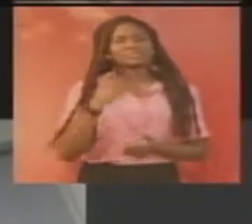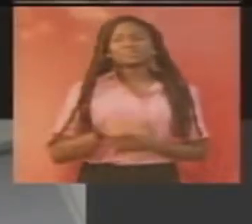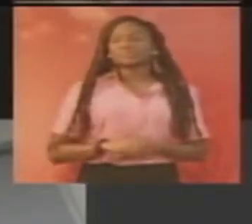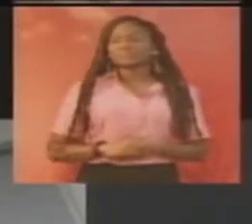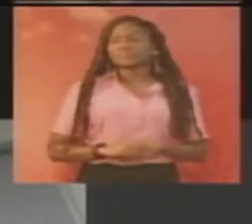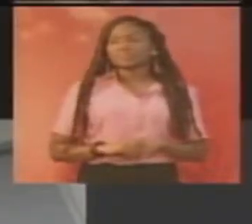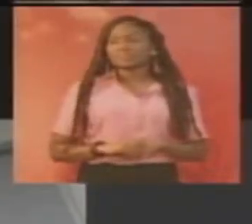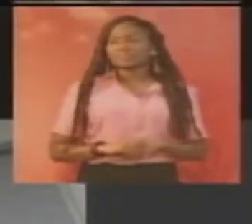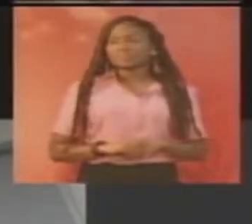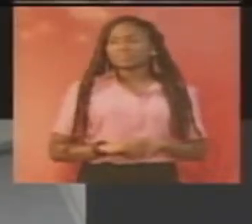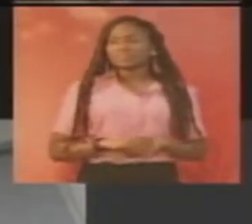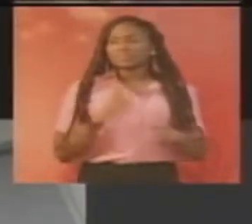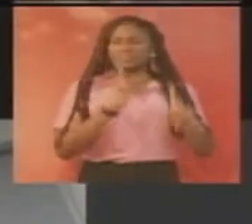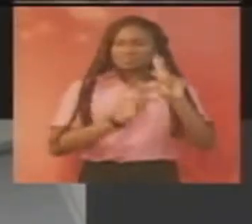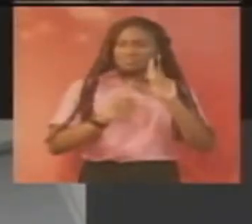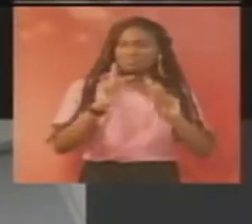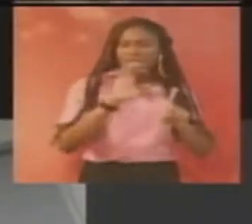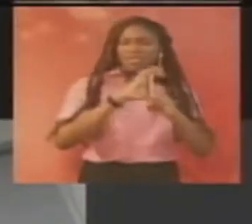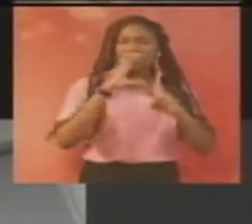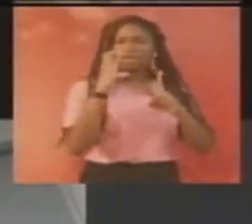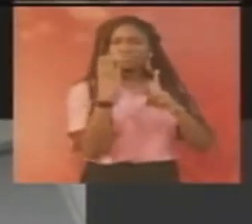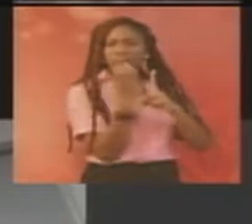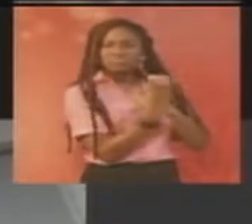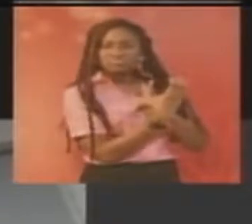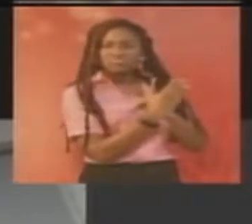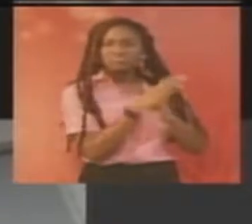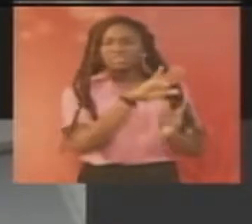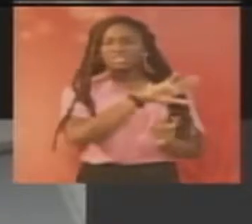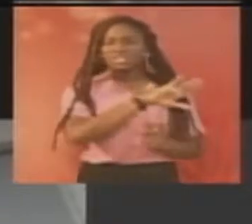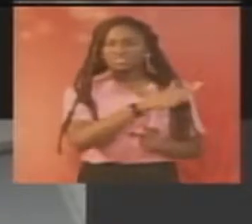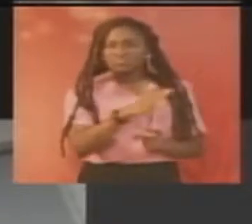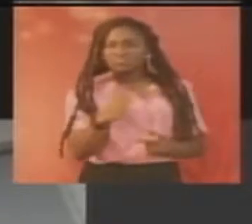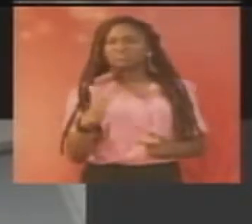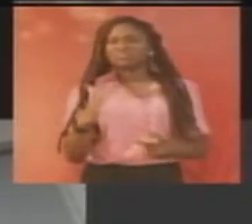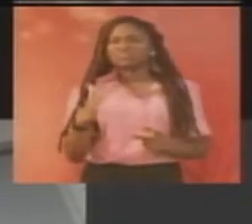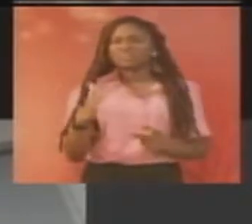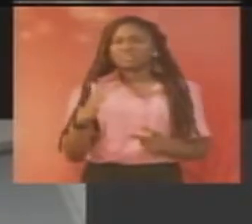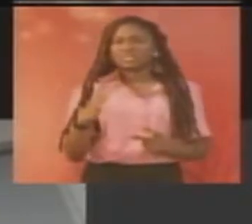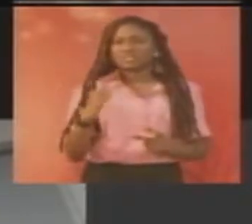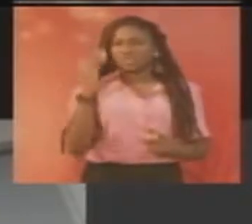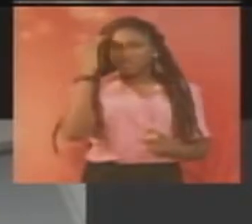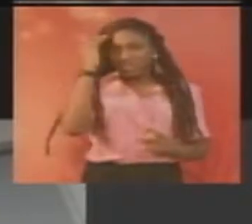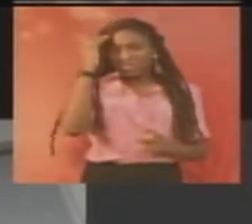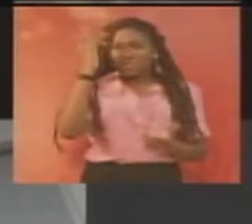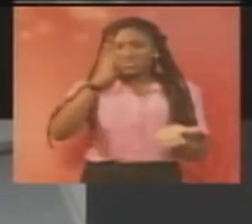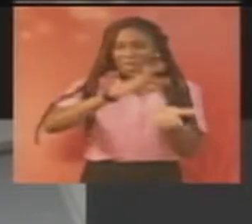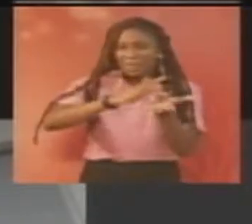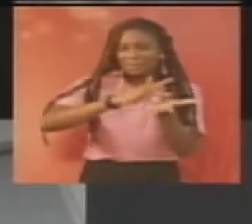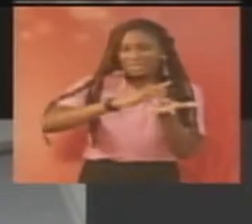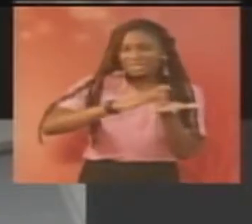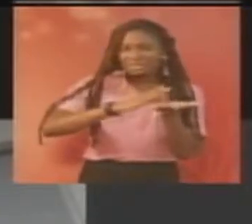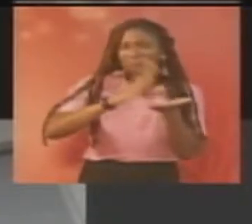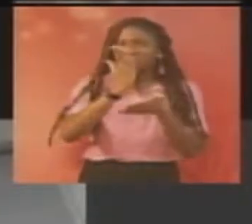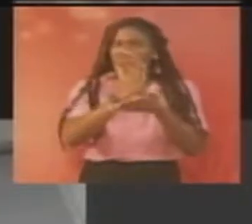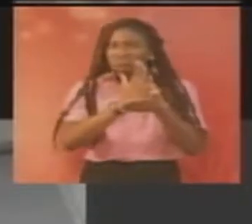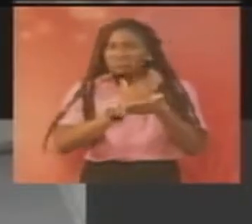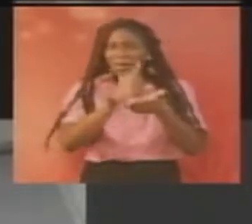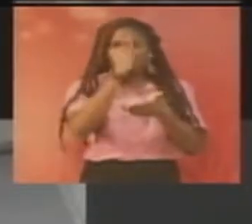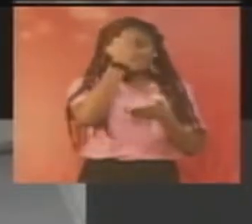and culture for people does have a role to play in medicine. So I'm just wondering, with these trials that are occurring